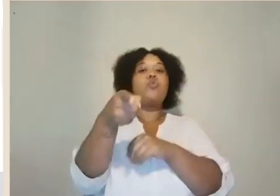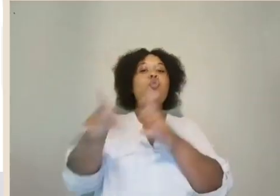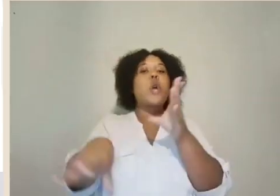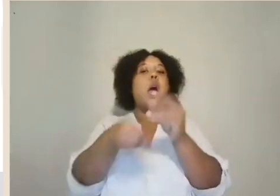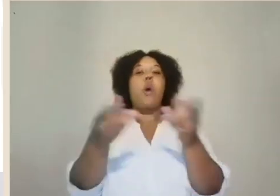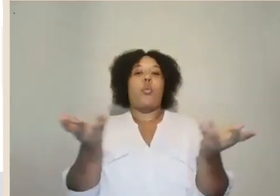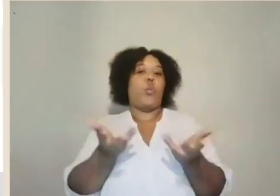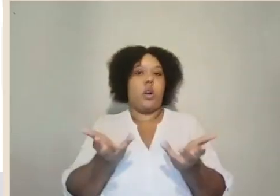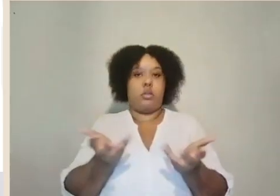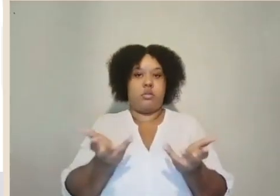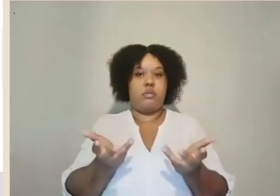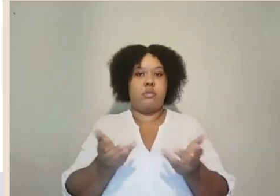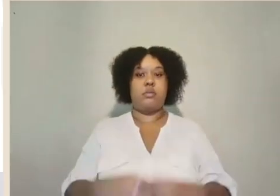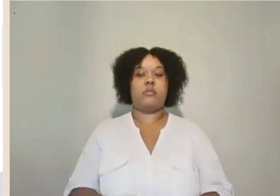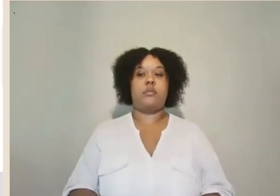that